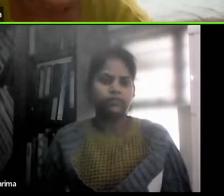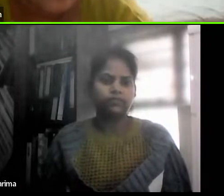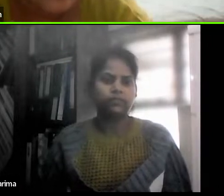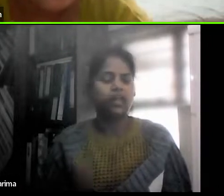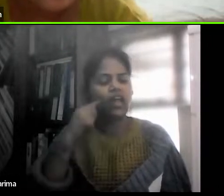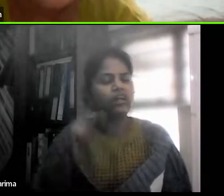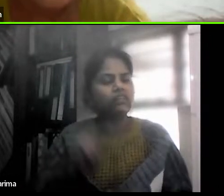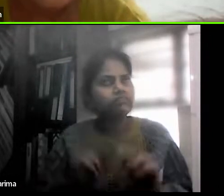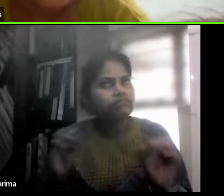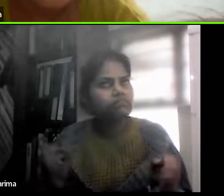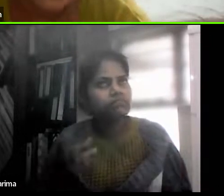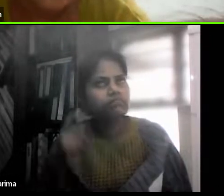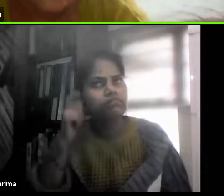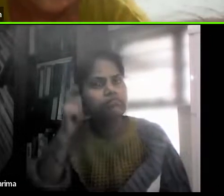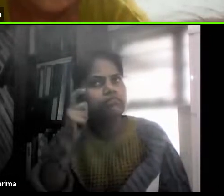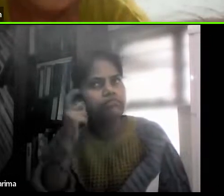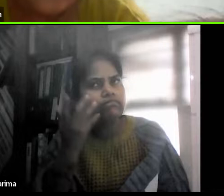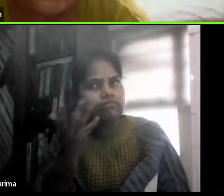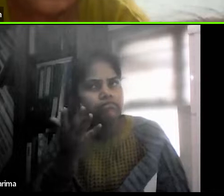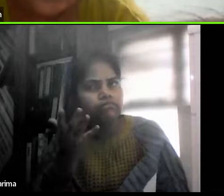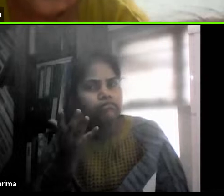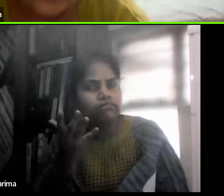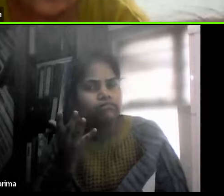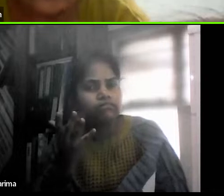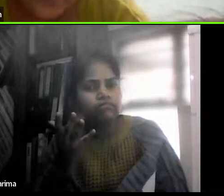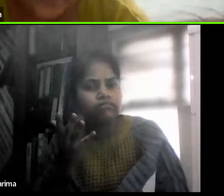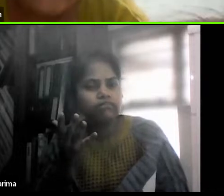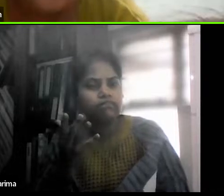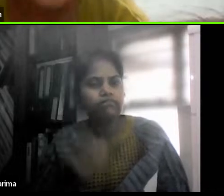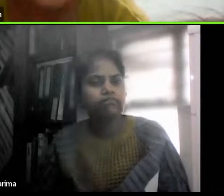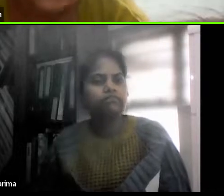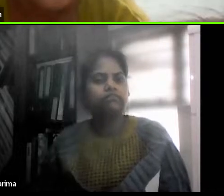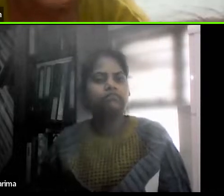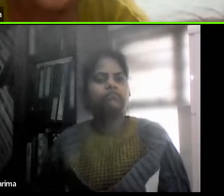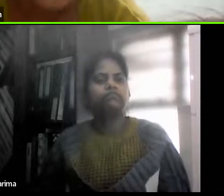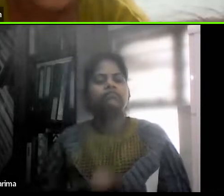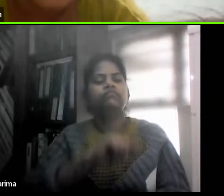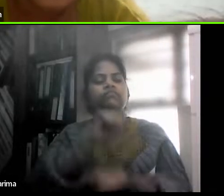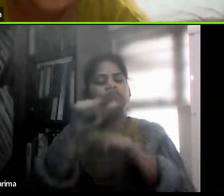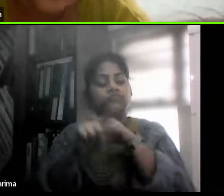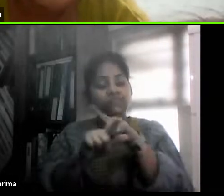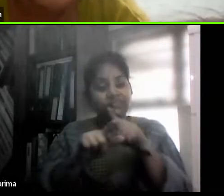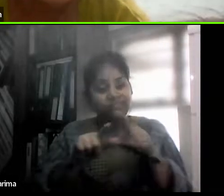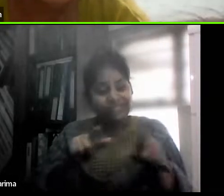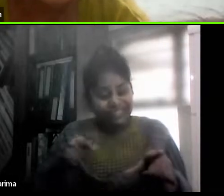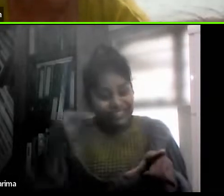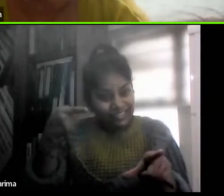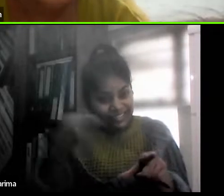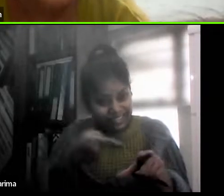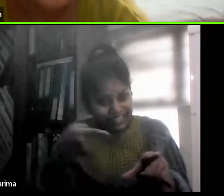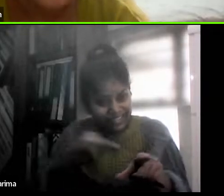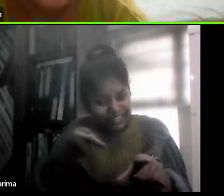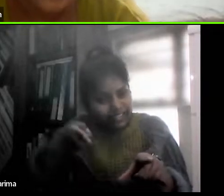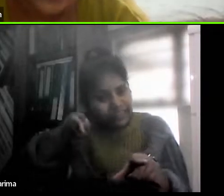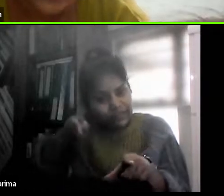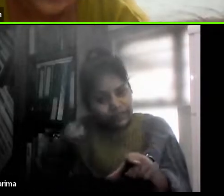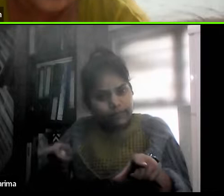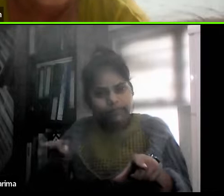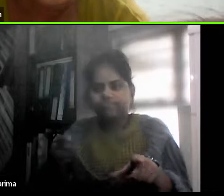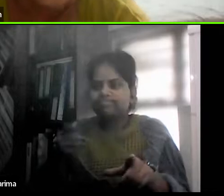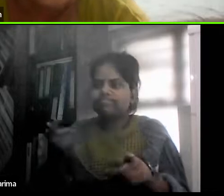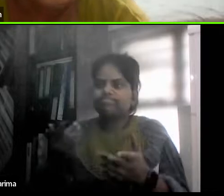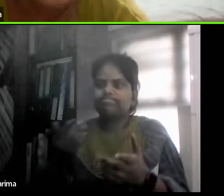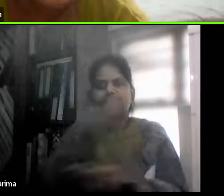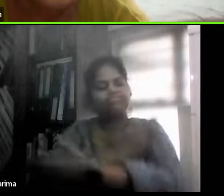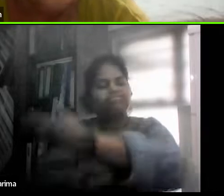if I think in a certain way, the fact that language itself can be so disabling.